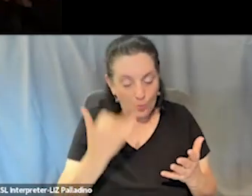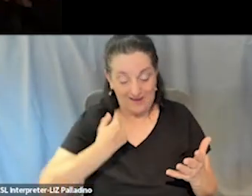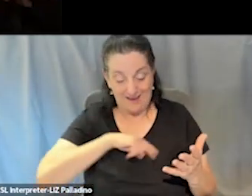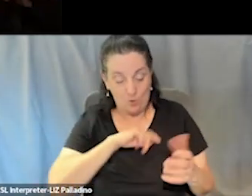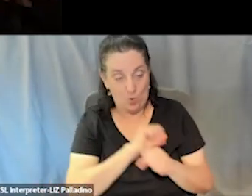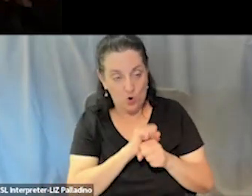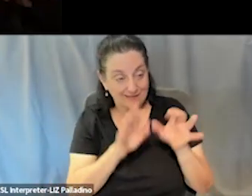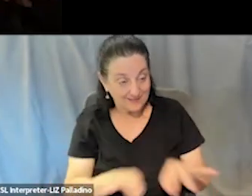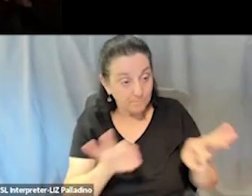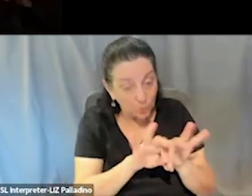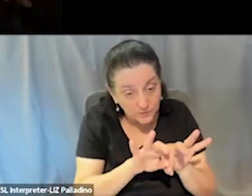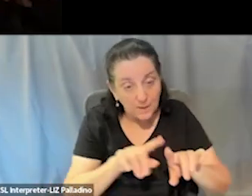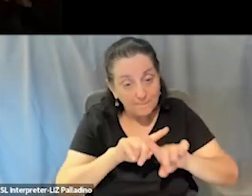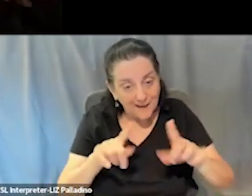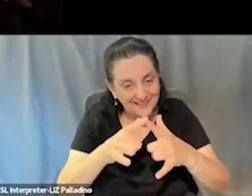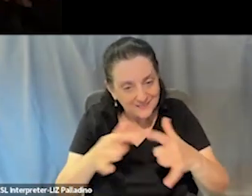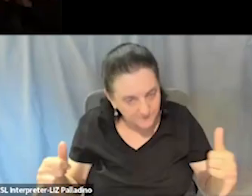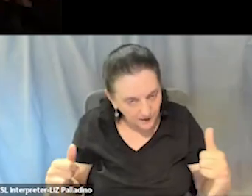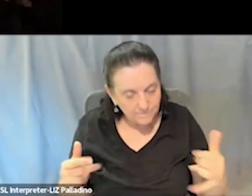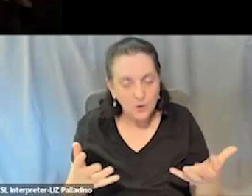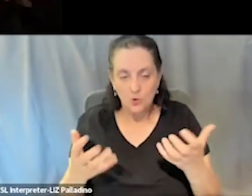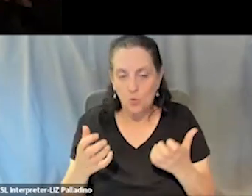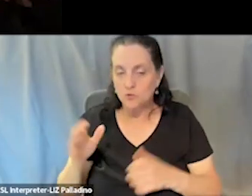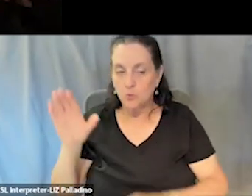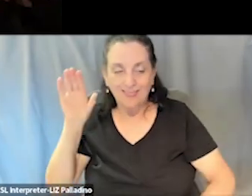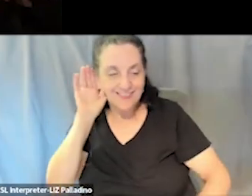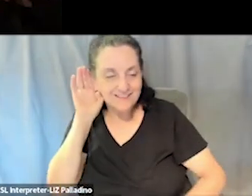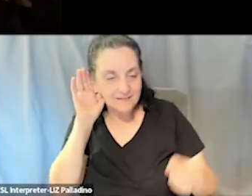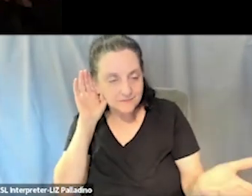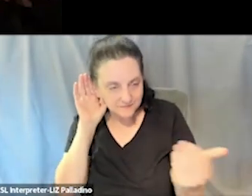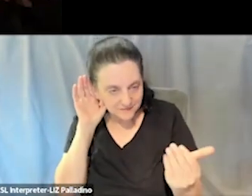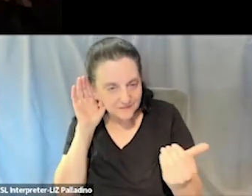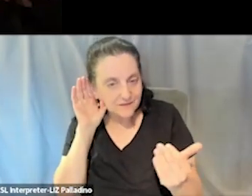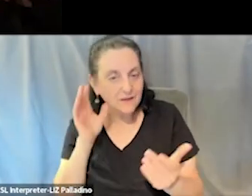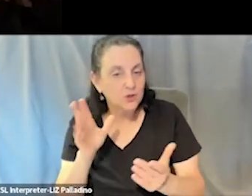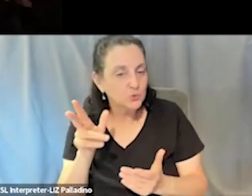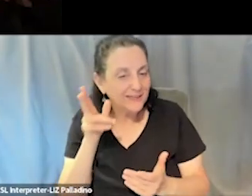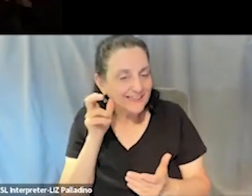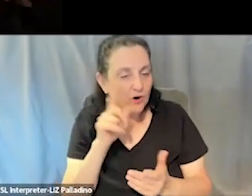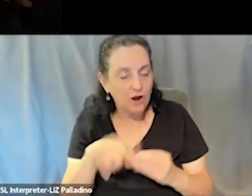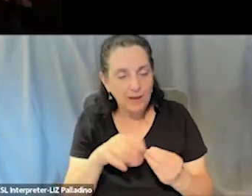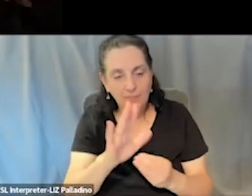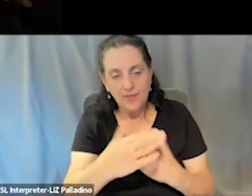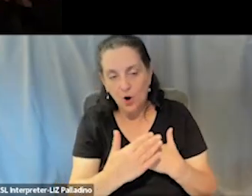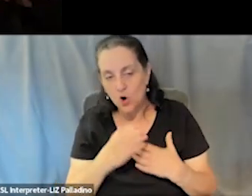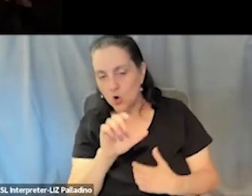is important, you should also very much be listening to them to hear about clues about why